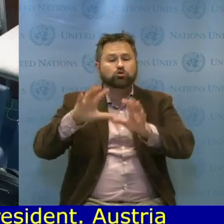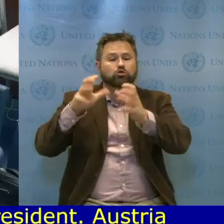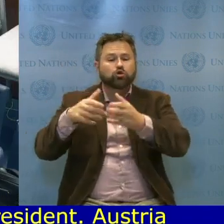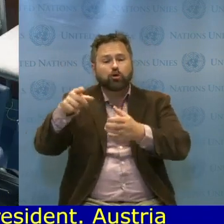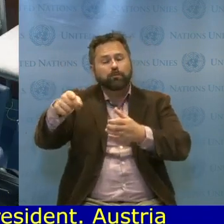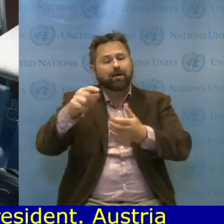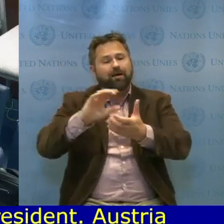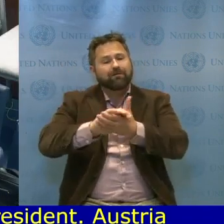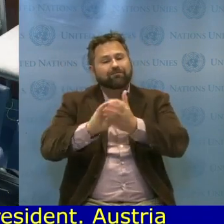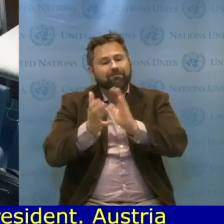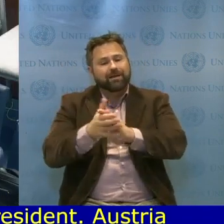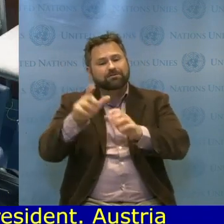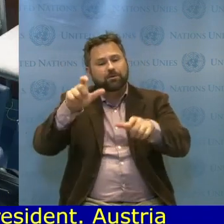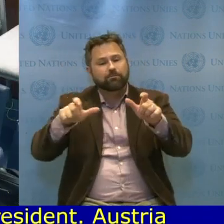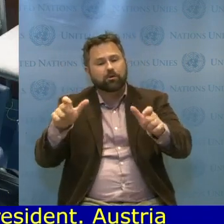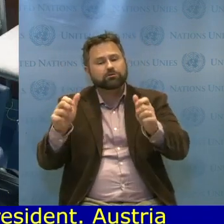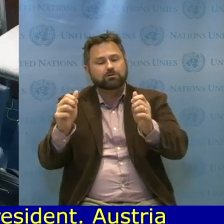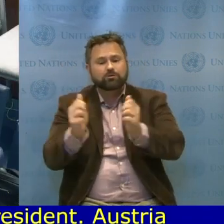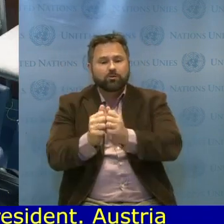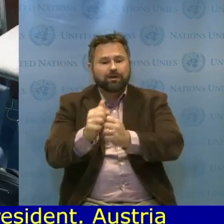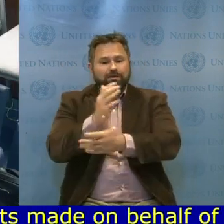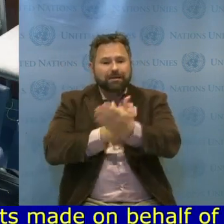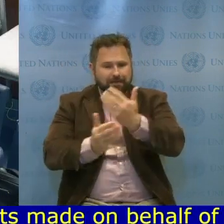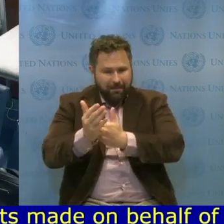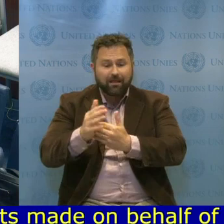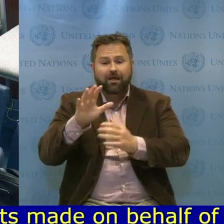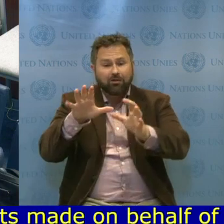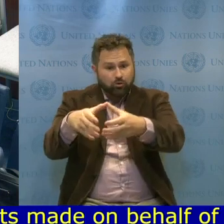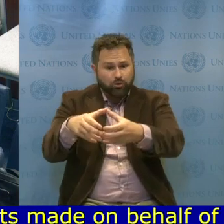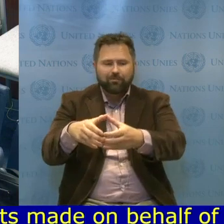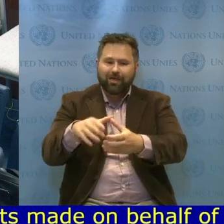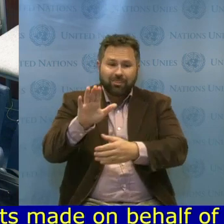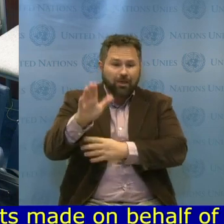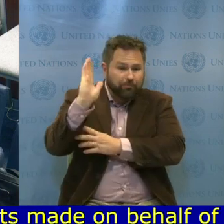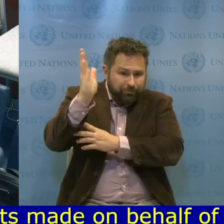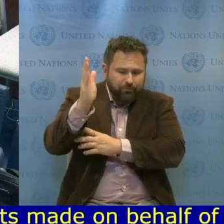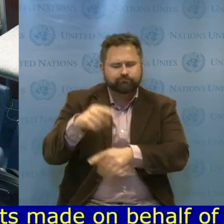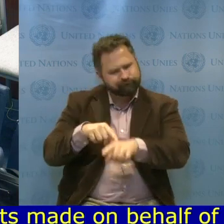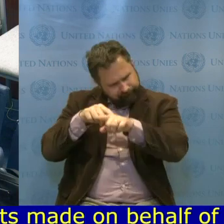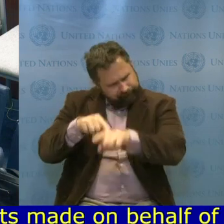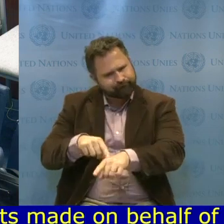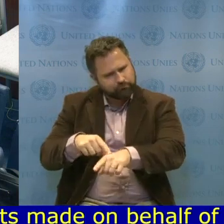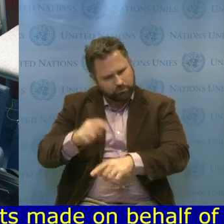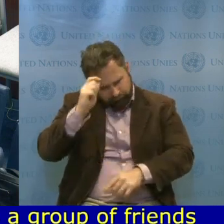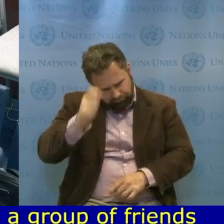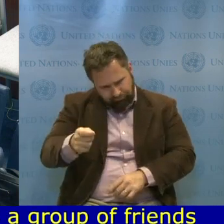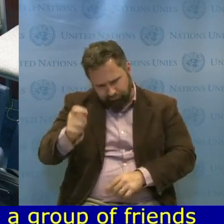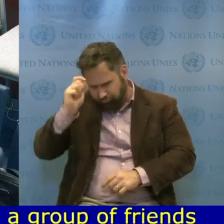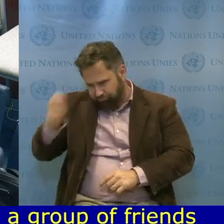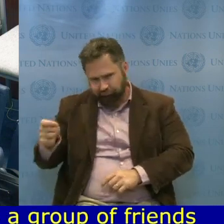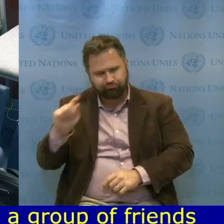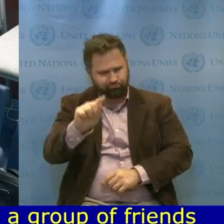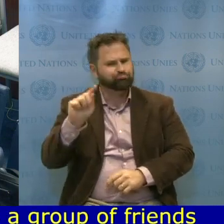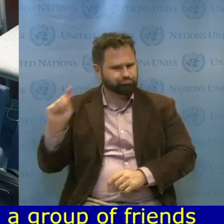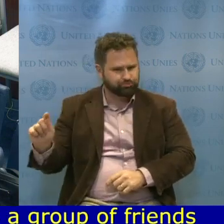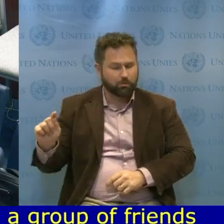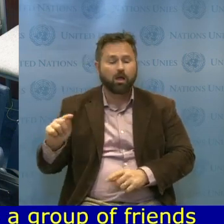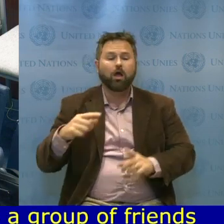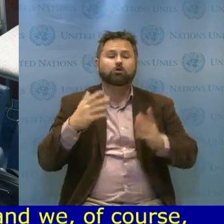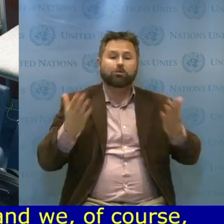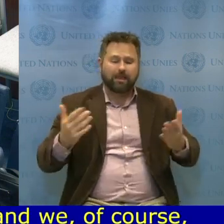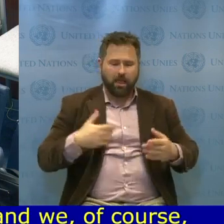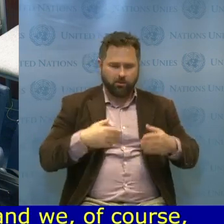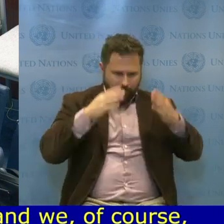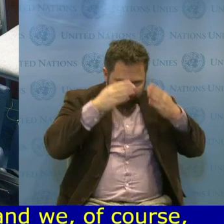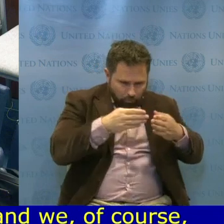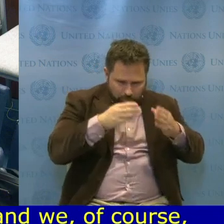and we, of course, fully support the points raised therein. Therefore, I would like to focus on just two points. First, it is